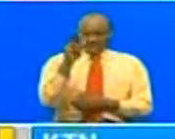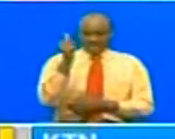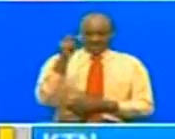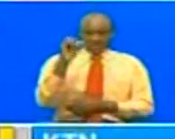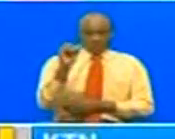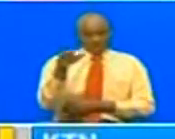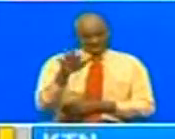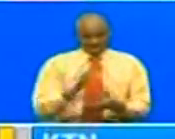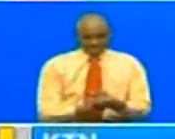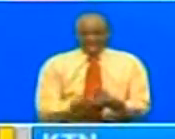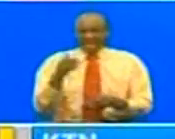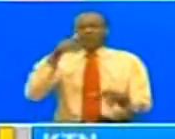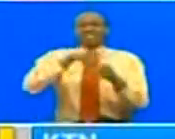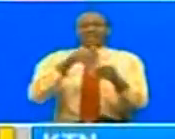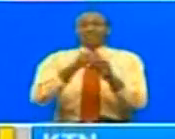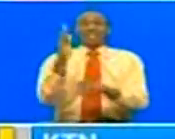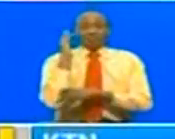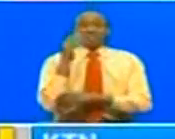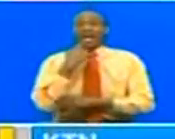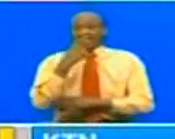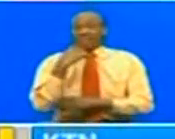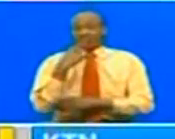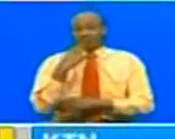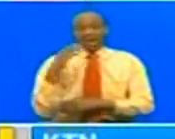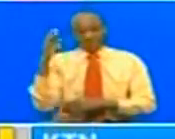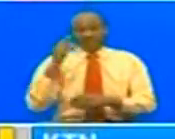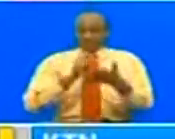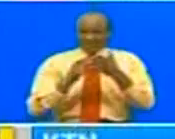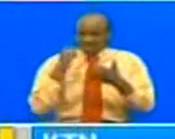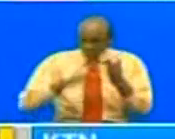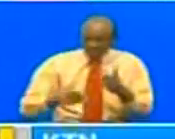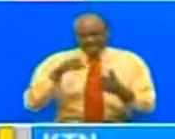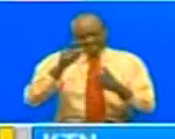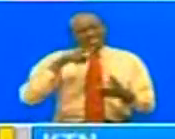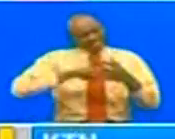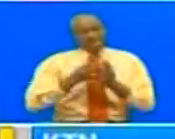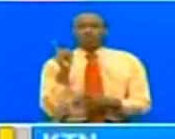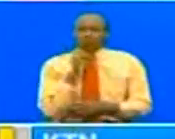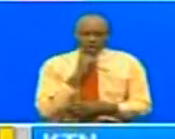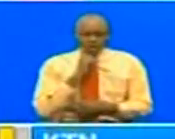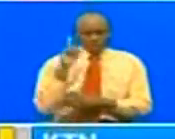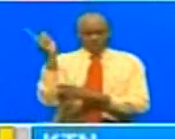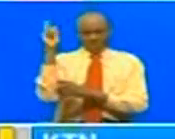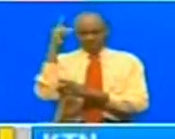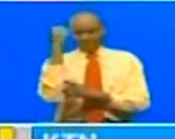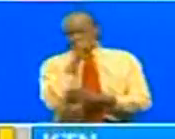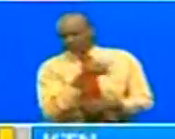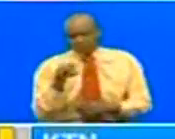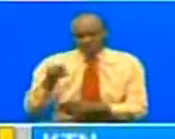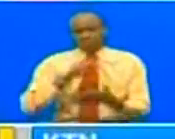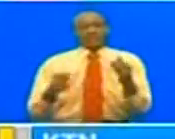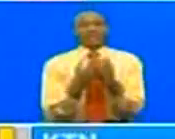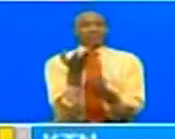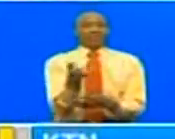Interior Cabinet Secretary Joseph Nkaiseri has announced an operation will be mounted in the area starting tomorrow to quell the violence.